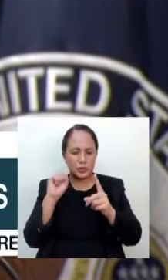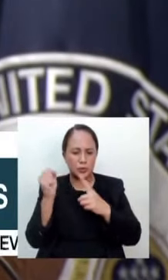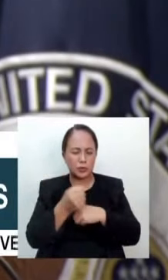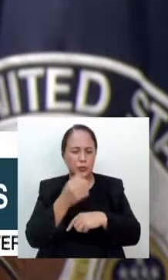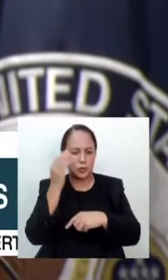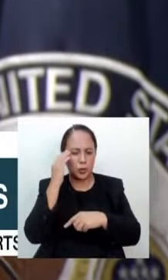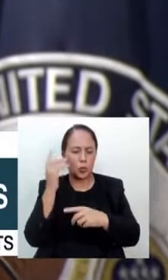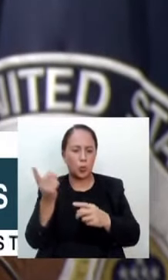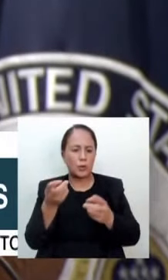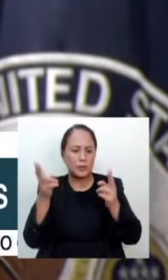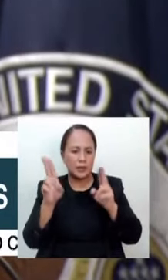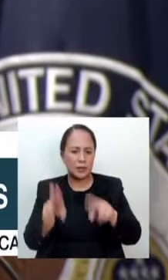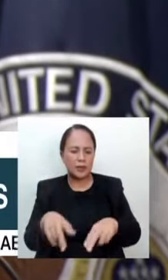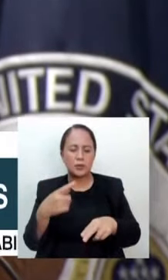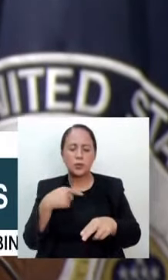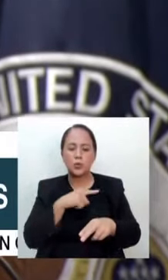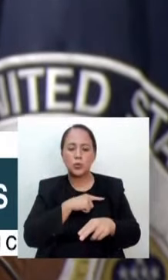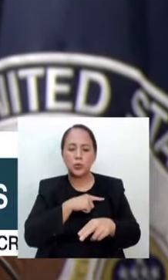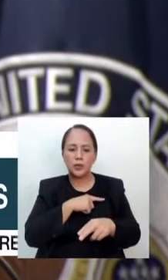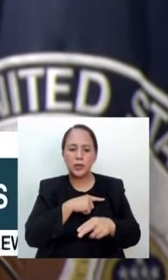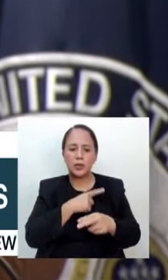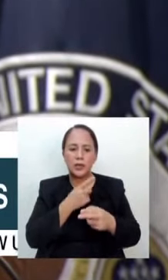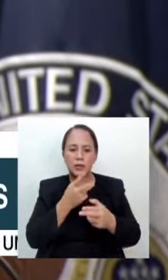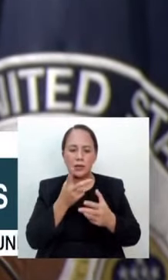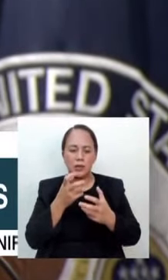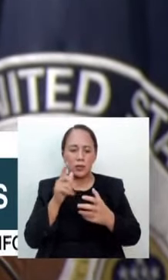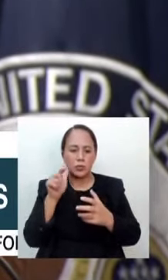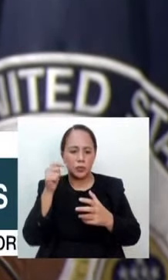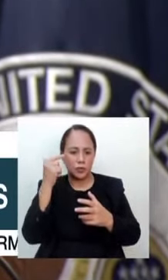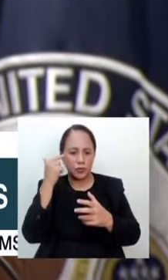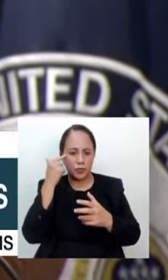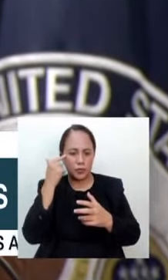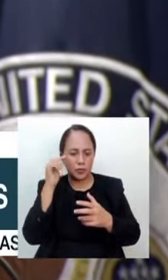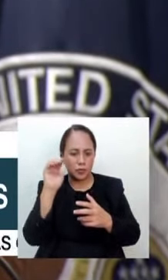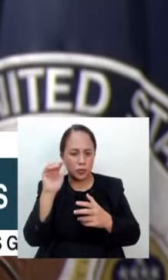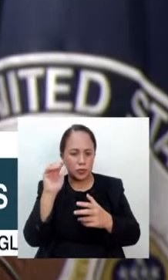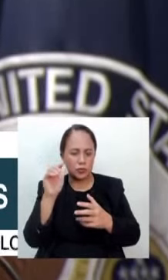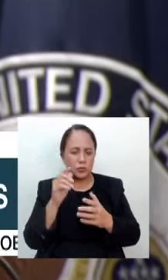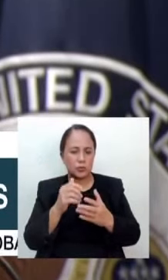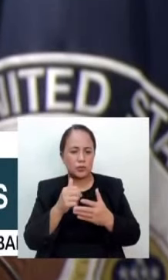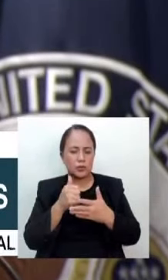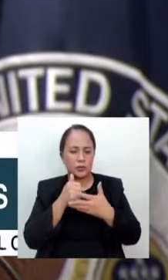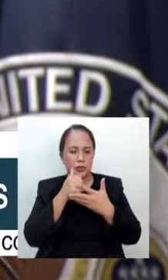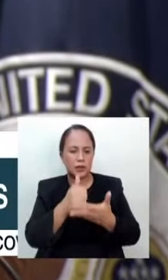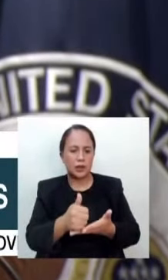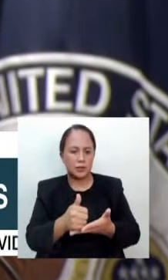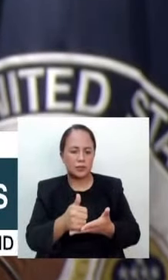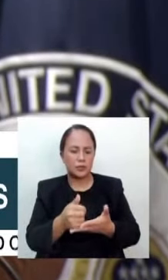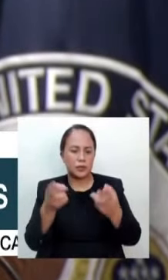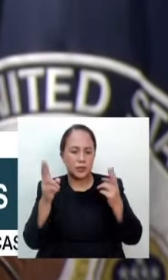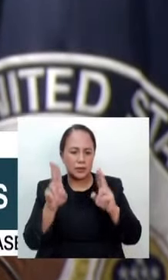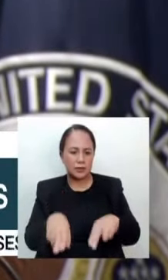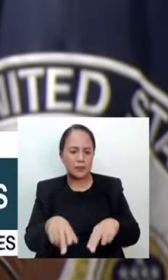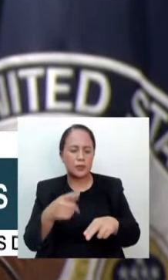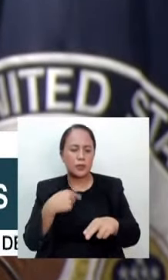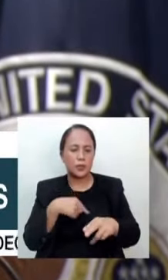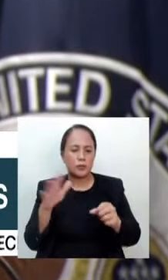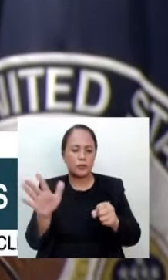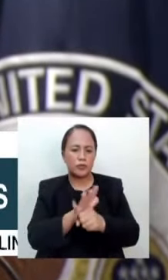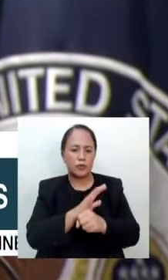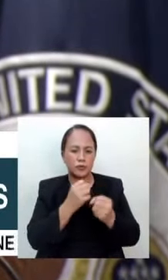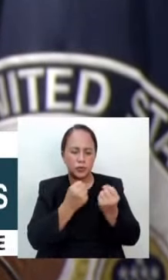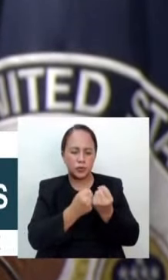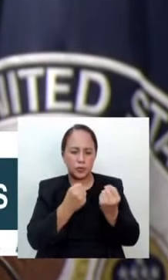happened. We reiterate the Moldovan government's call for calm in response to these incidents. And we fully support, as you have heard